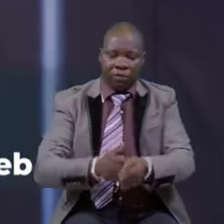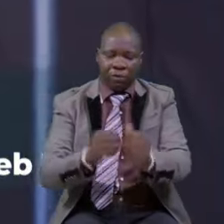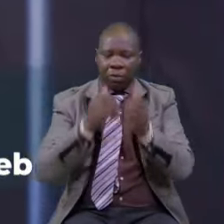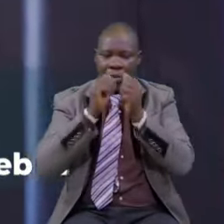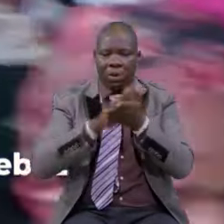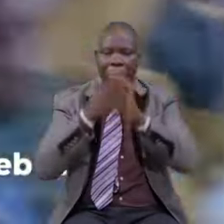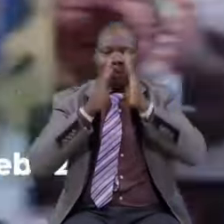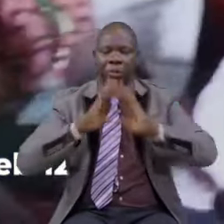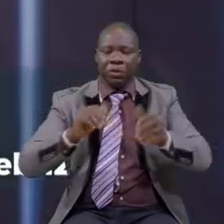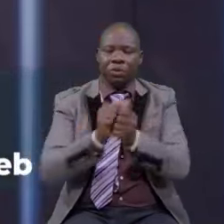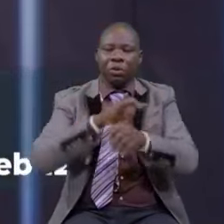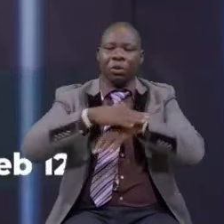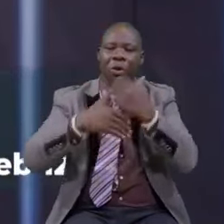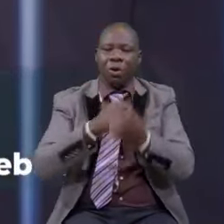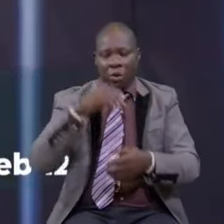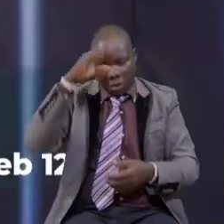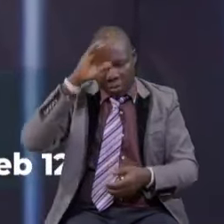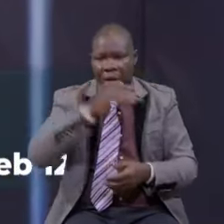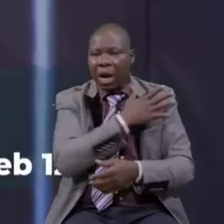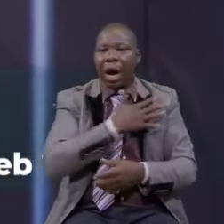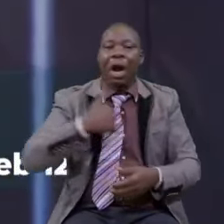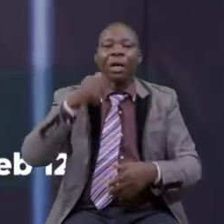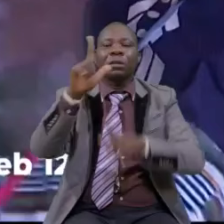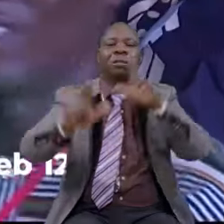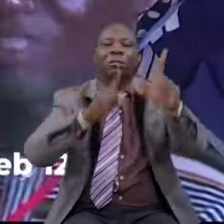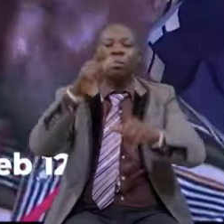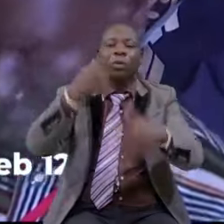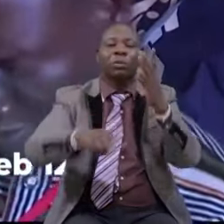And tell me out aloud.